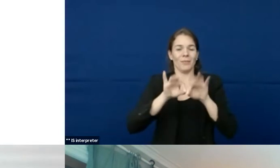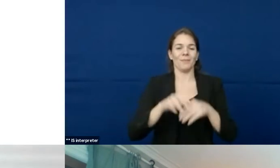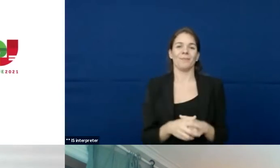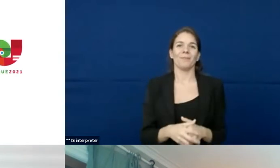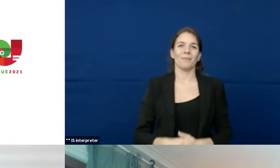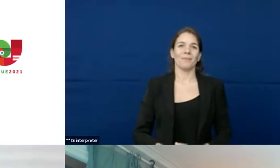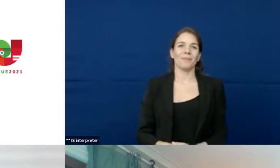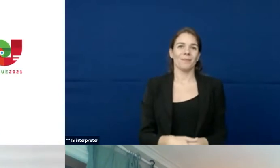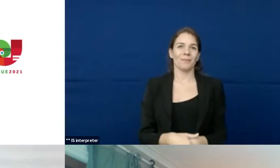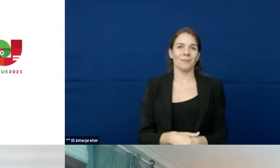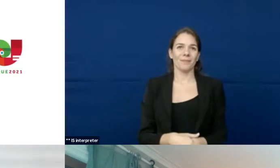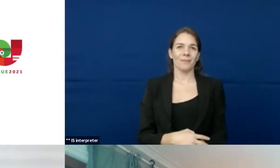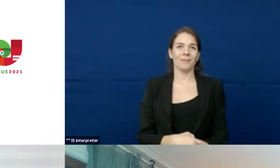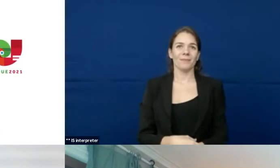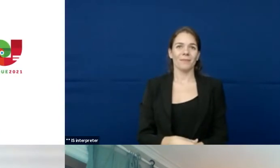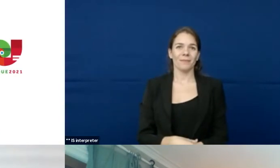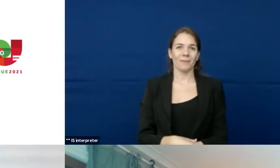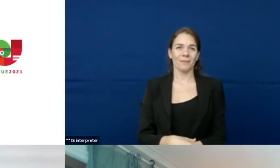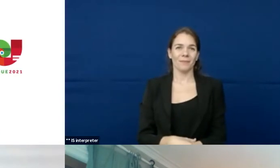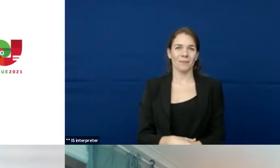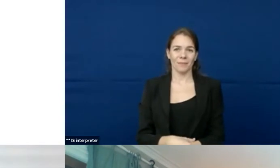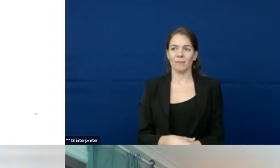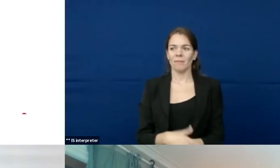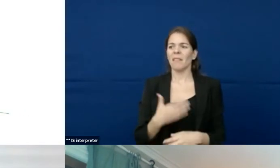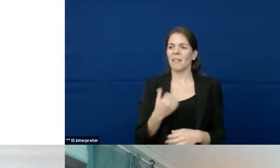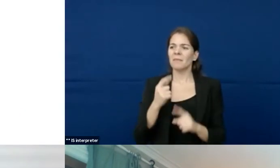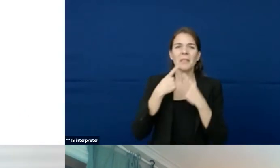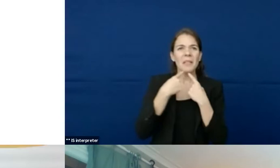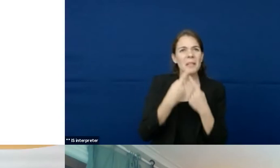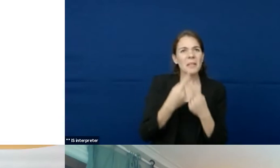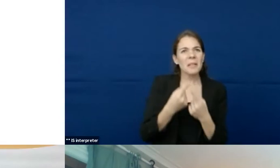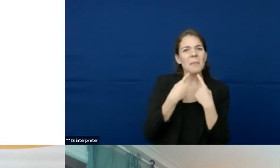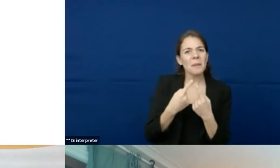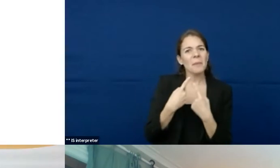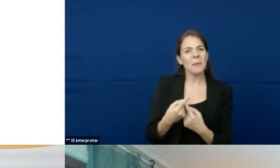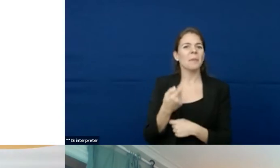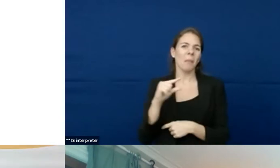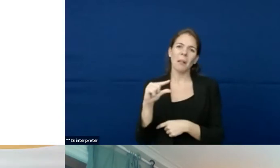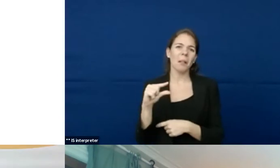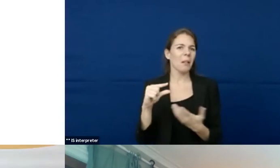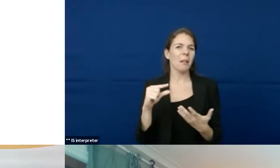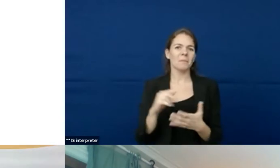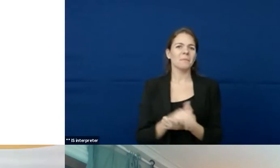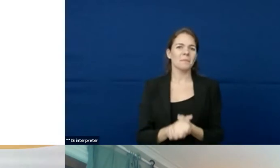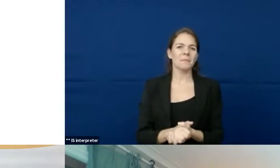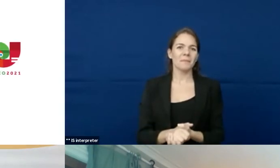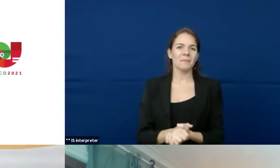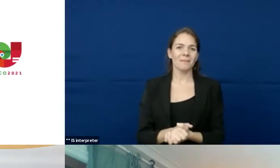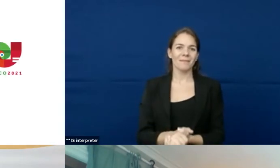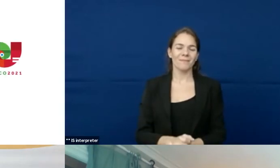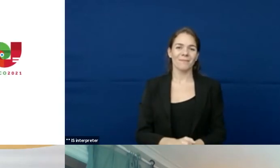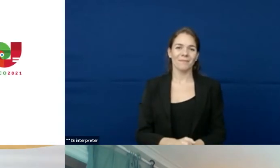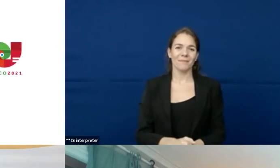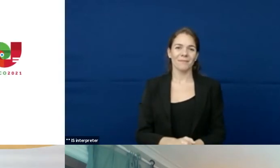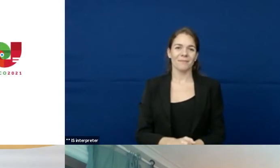campaigns can play an important role to raise awareness, but as standalone activities cannot bring